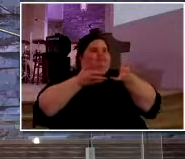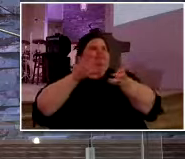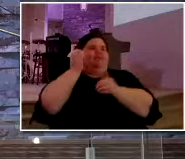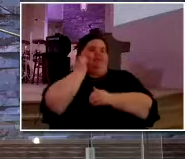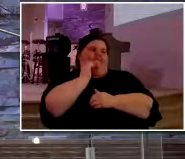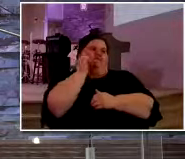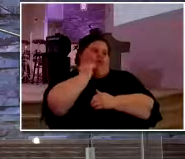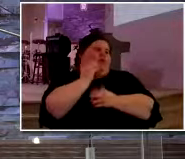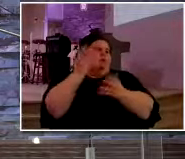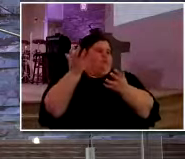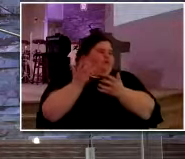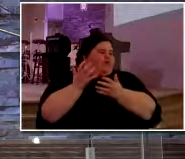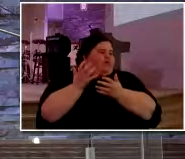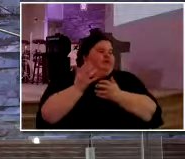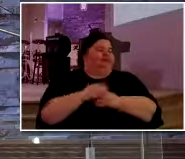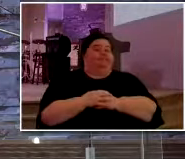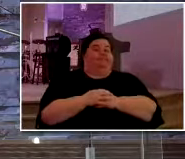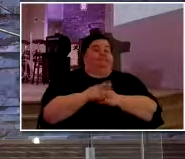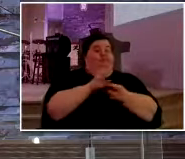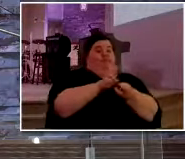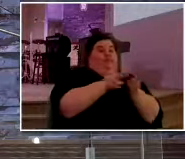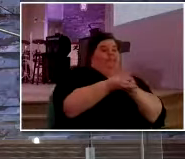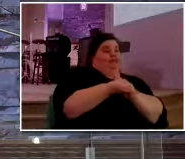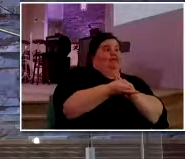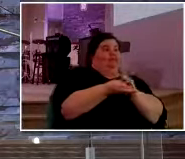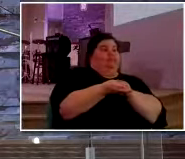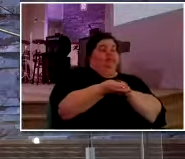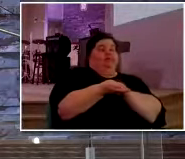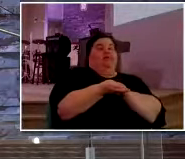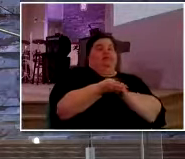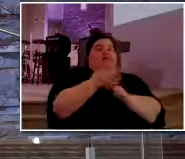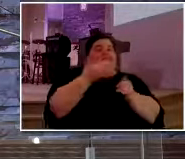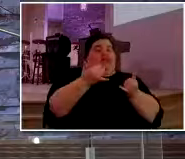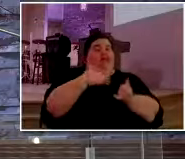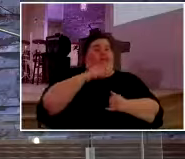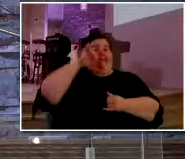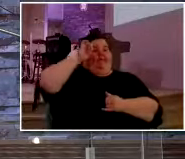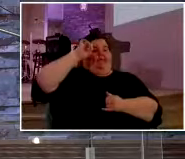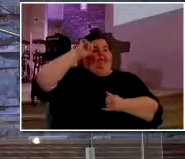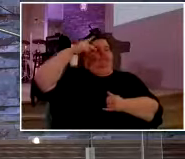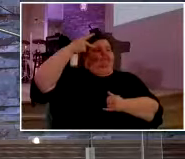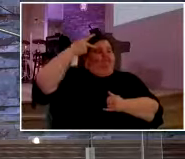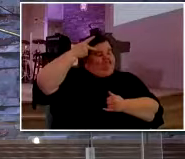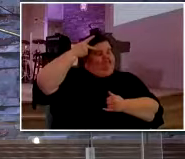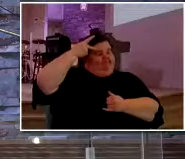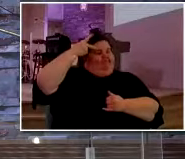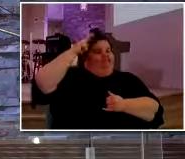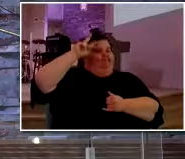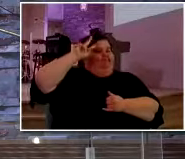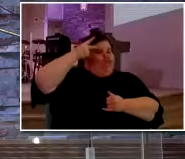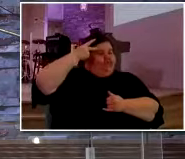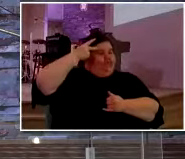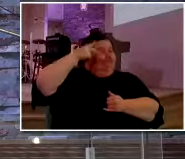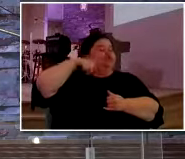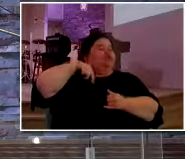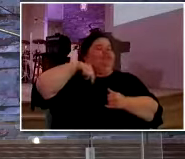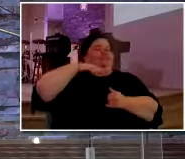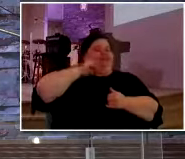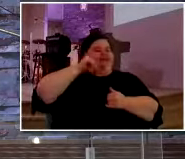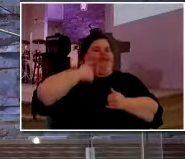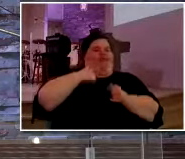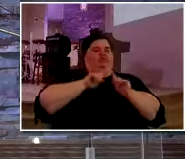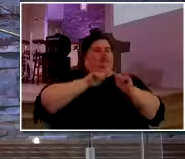daily basis. And so what repentance does is it turns my mind, it turns my attitude, it turns my action from